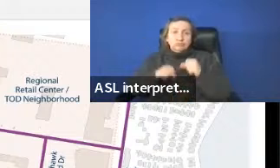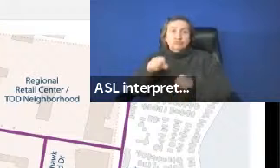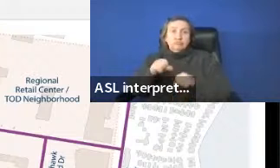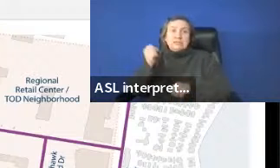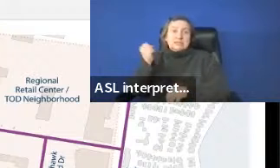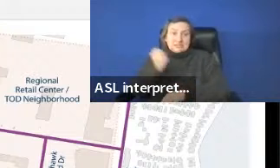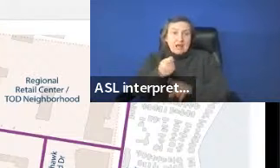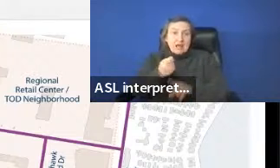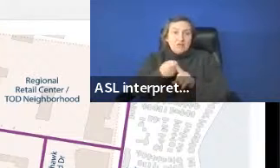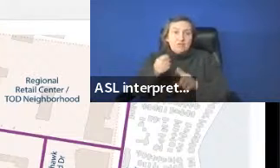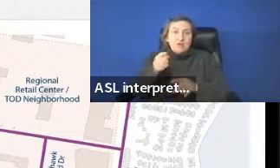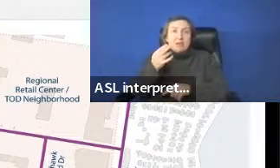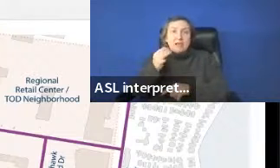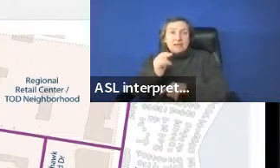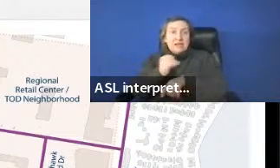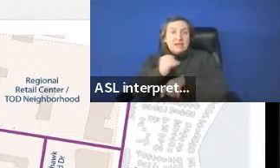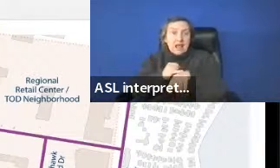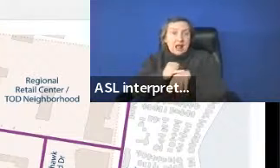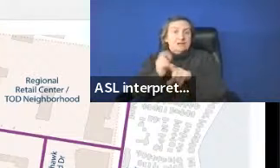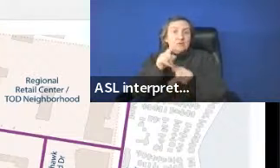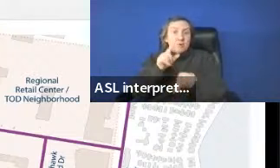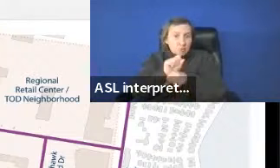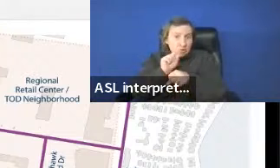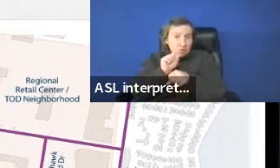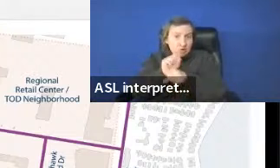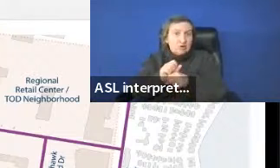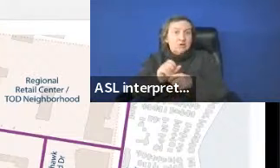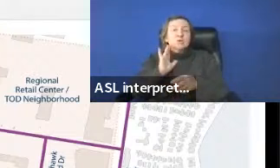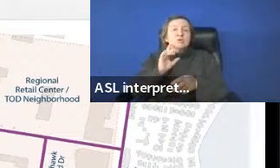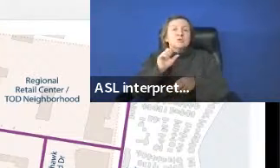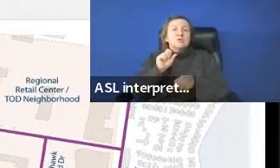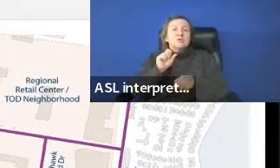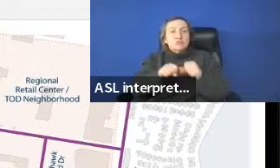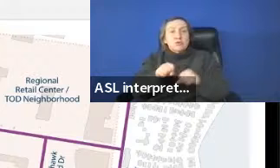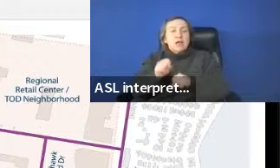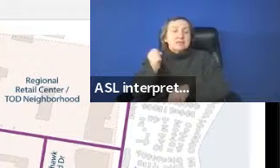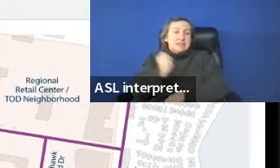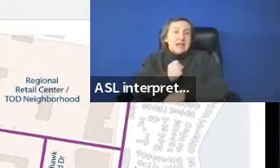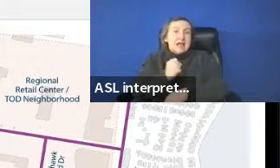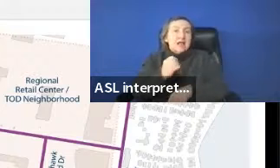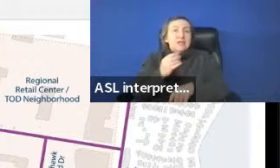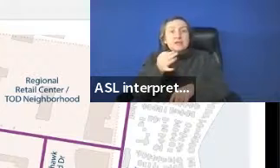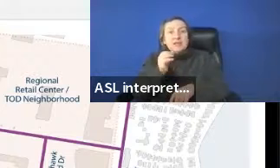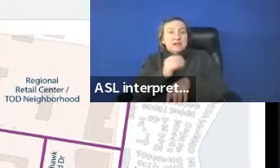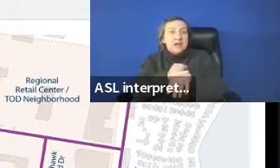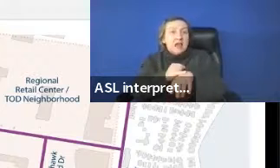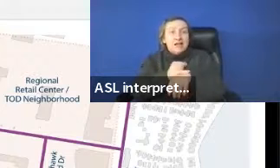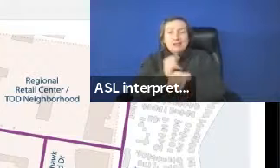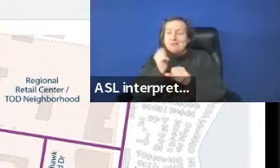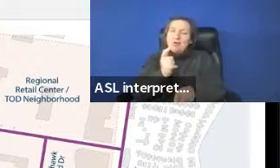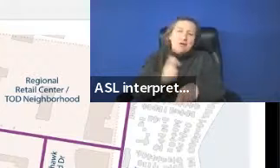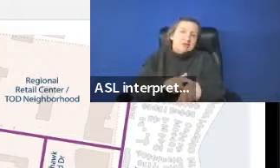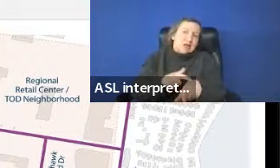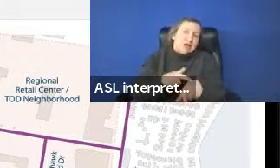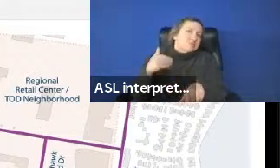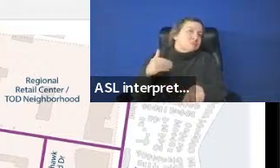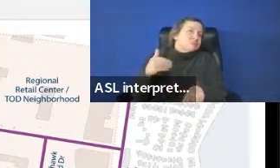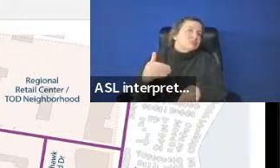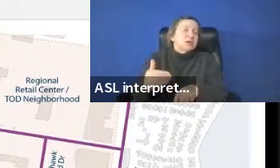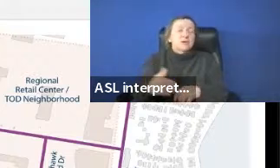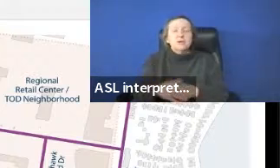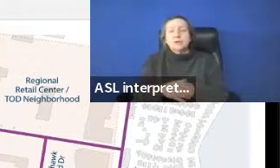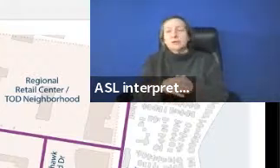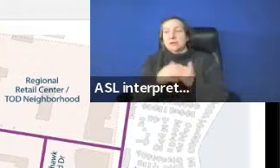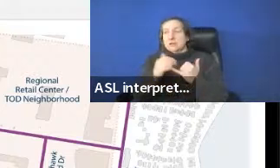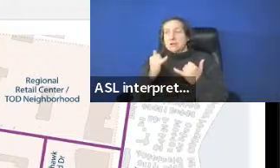of Hayden Island to get to work and used to ride south of Hayden Island all the time, but now